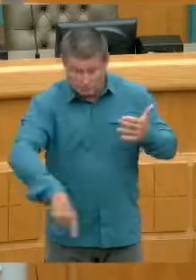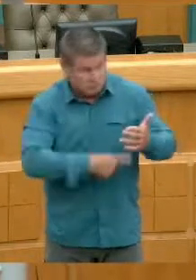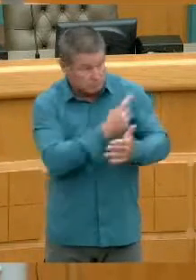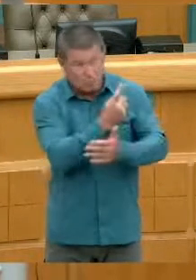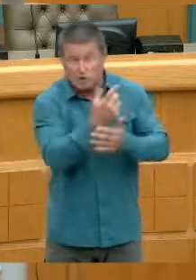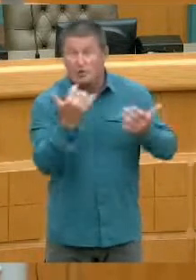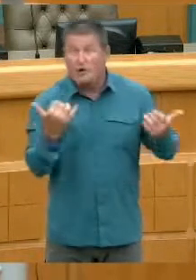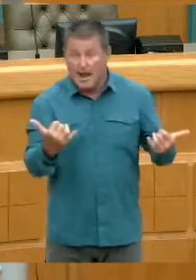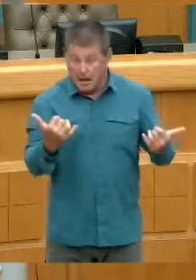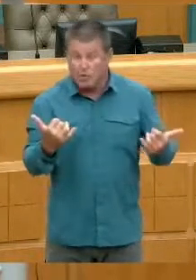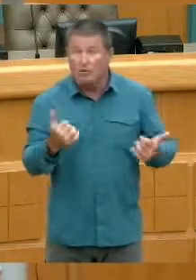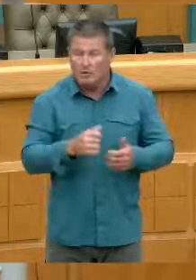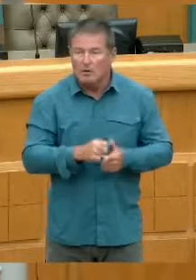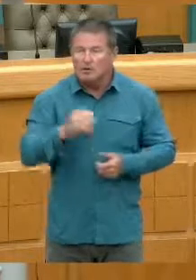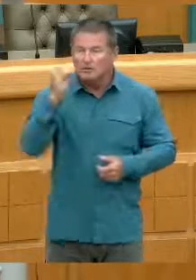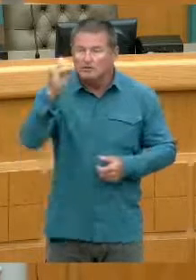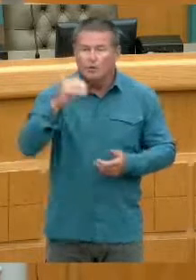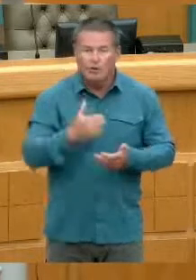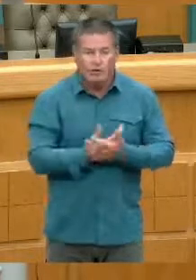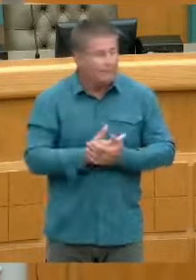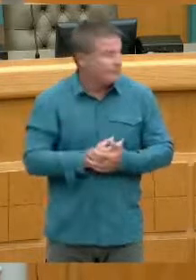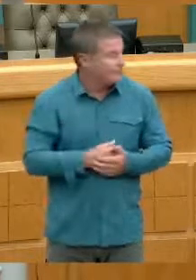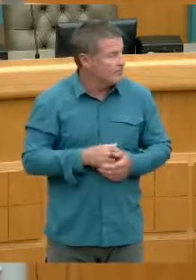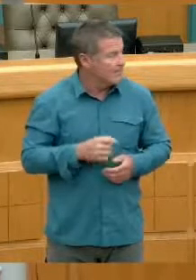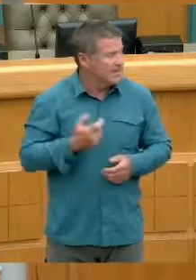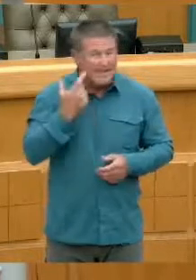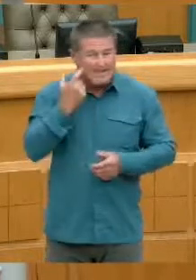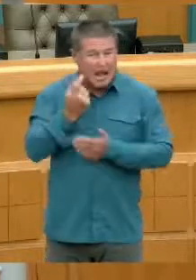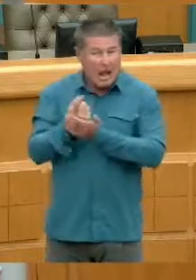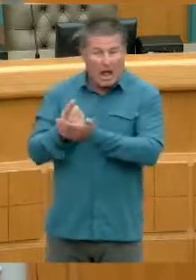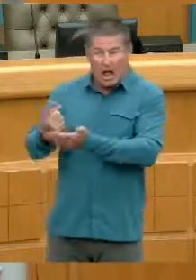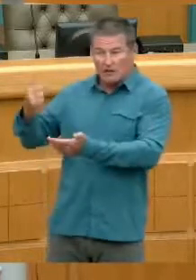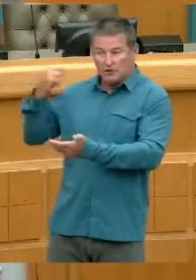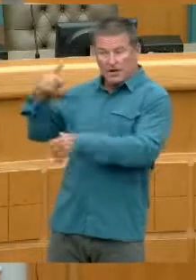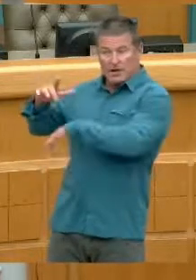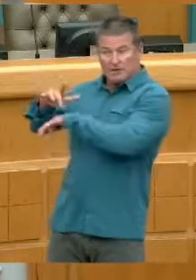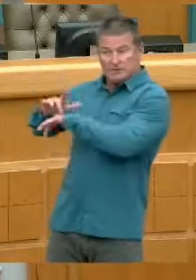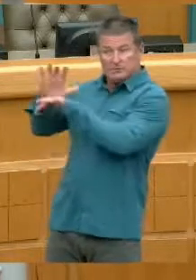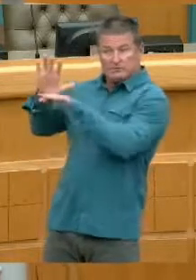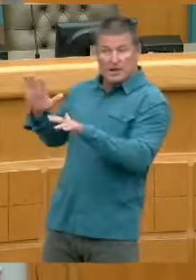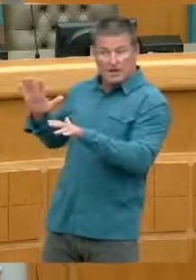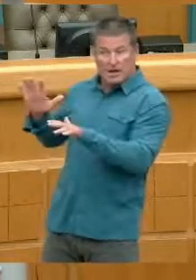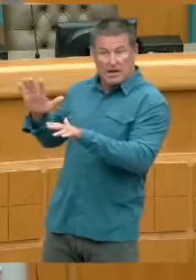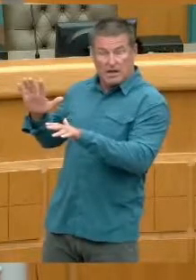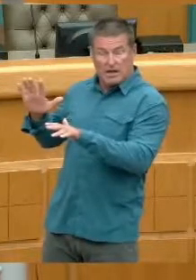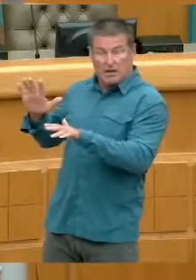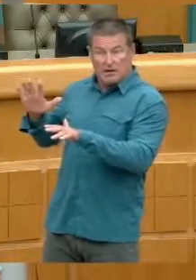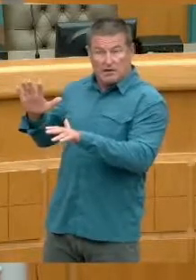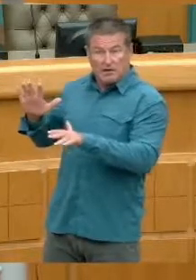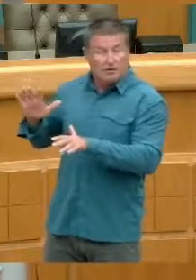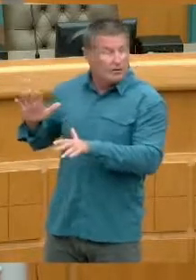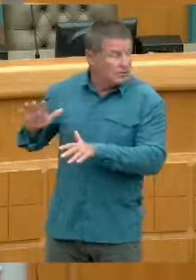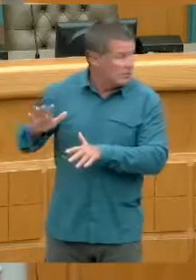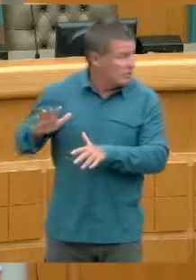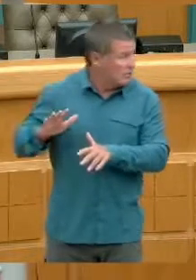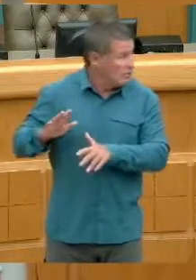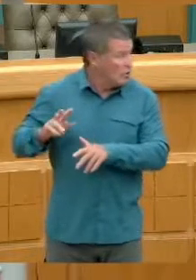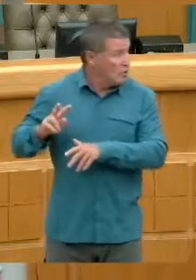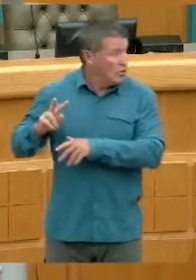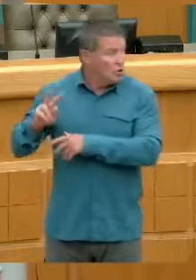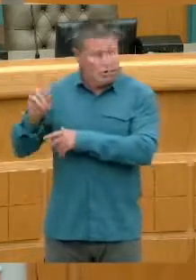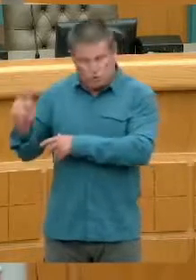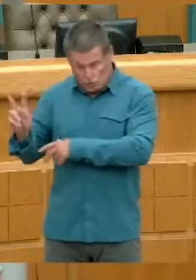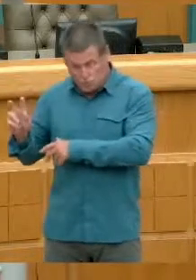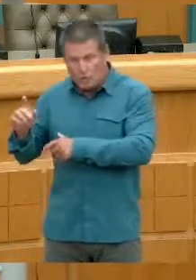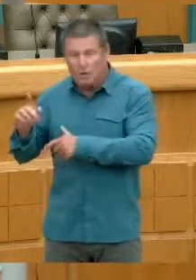our running 7-day chart here, beginning from Sunday. Over the weekend, last weekend, there was 2 and 1. And to some extent, that was